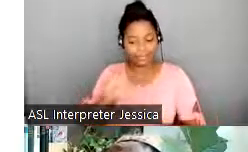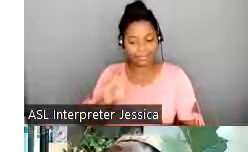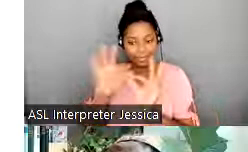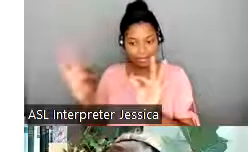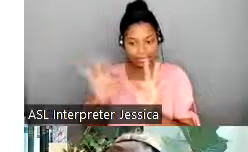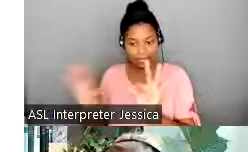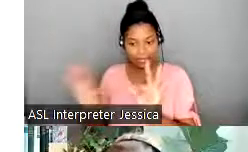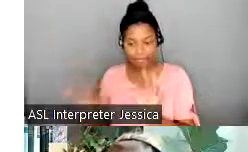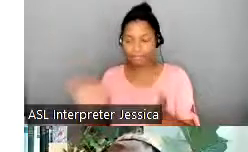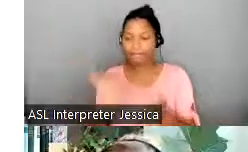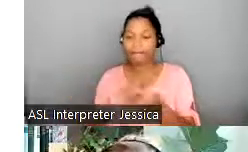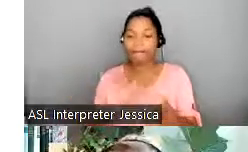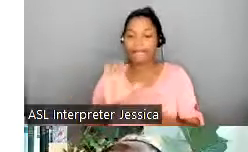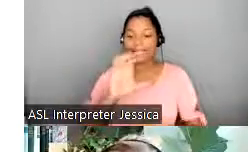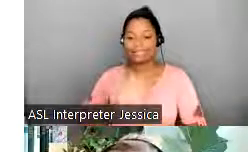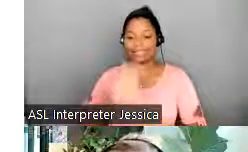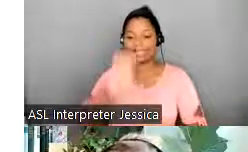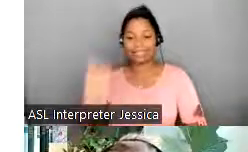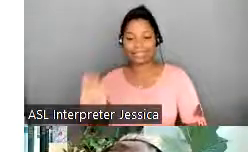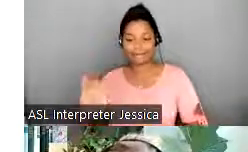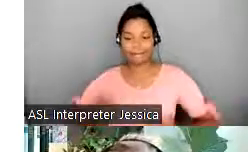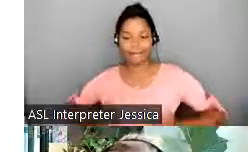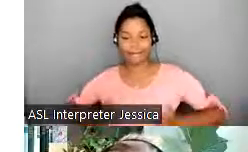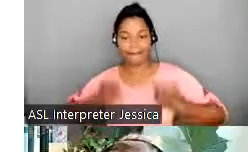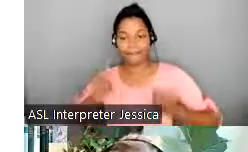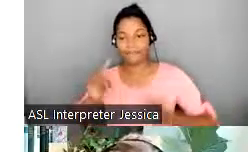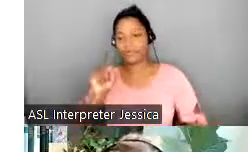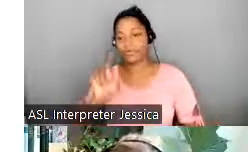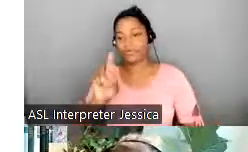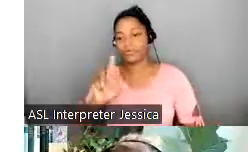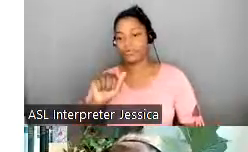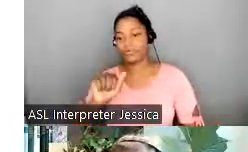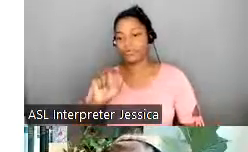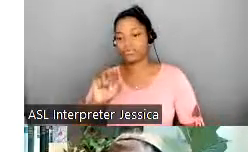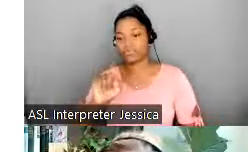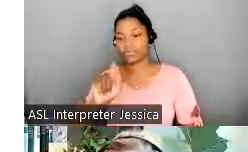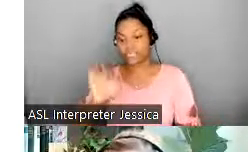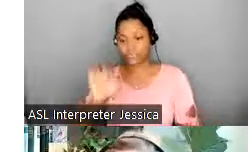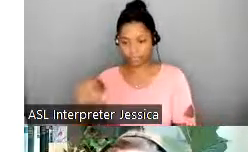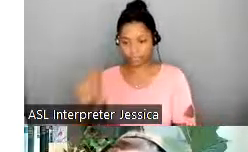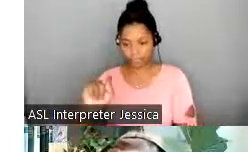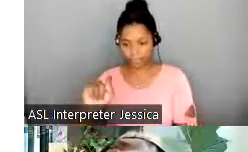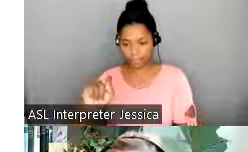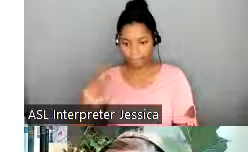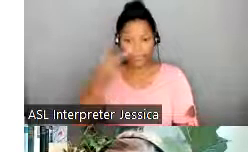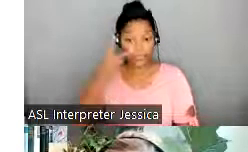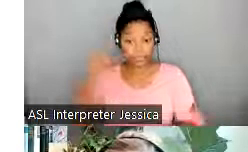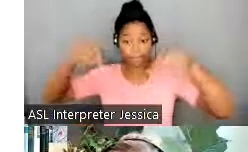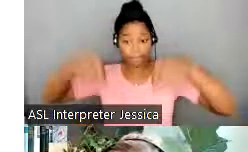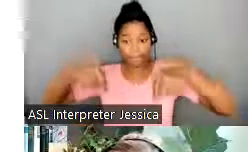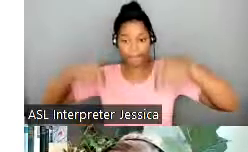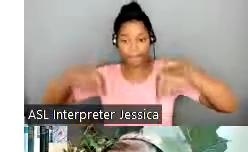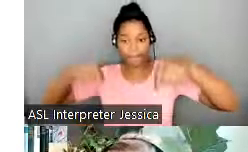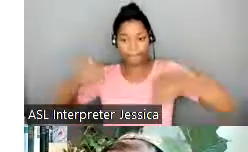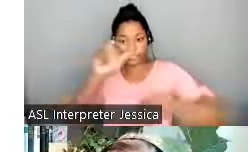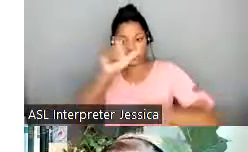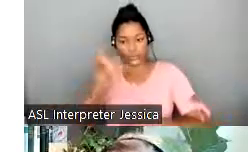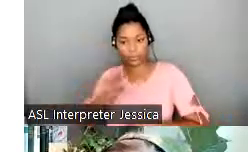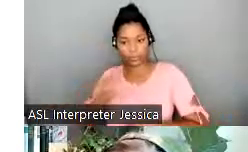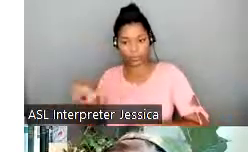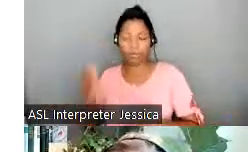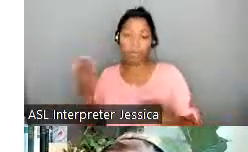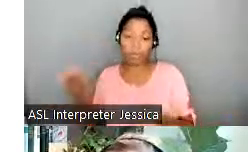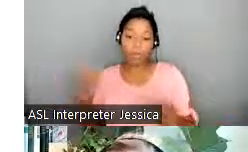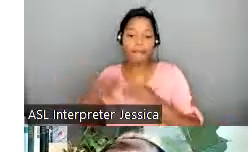click on the CC Live Transcript button in the control bar at the bottom of your Zoom window, or you can access the